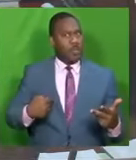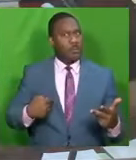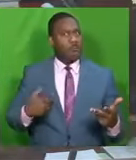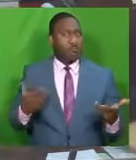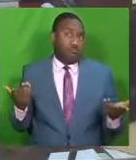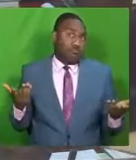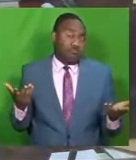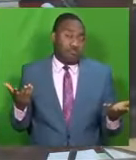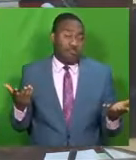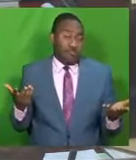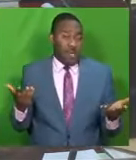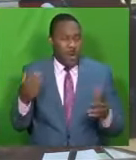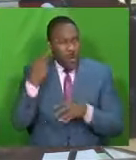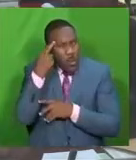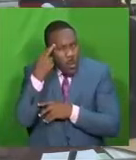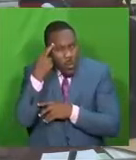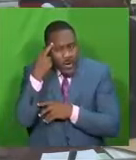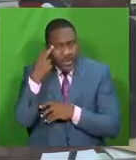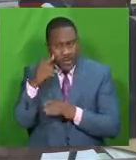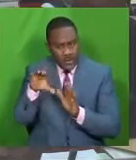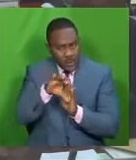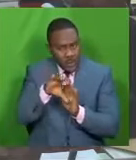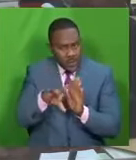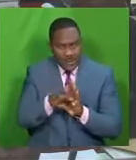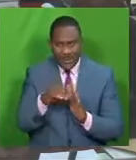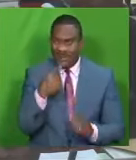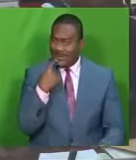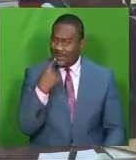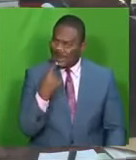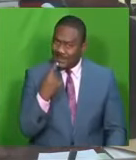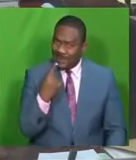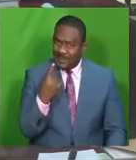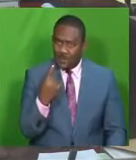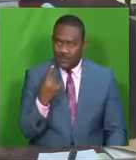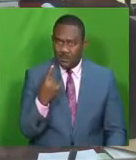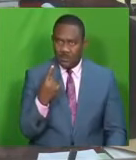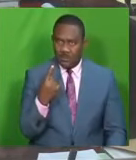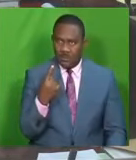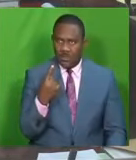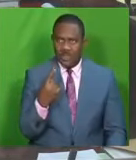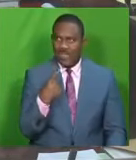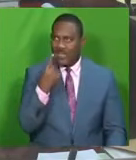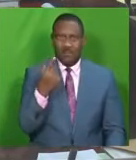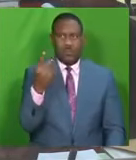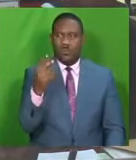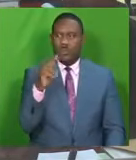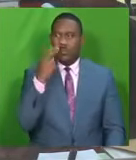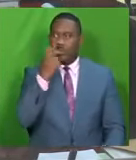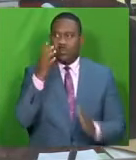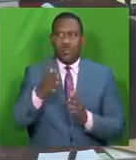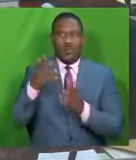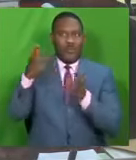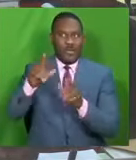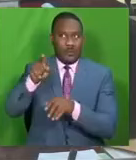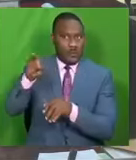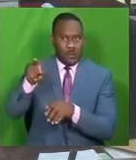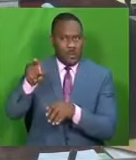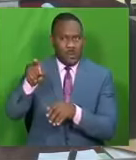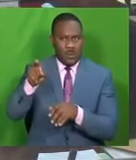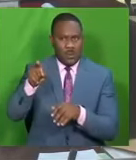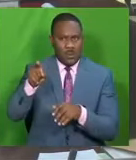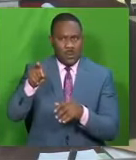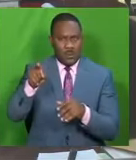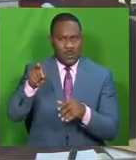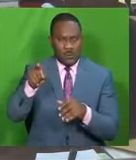why the Constitution provides, that does not say except apart from Mr. Speaker, it says apart from the member